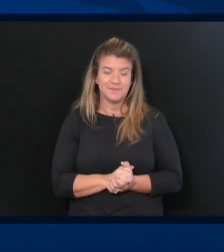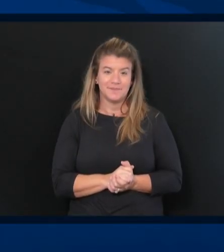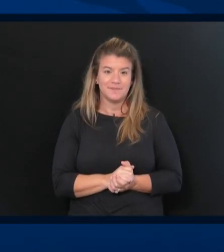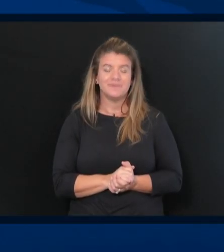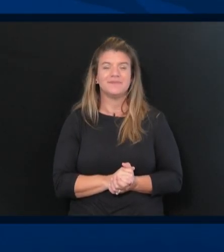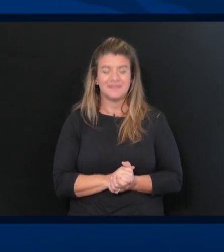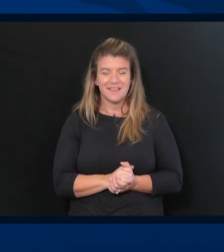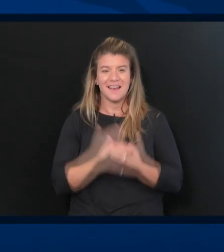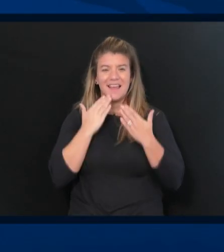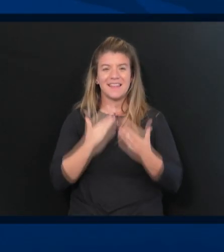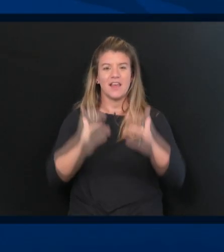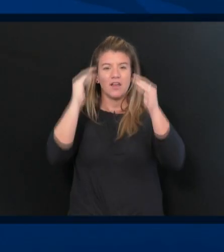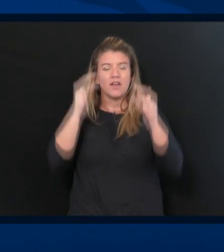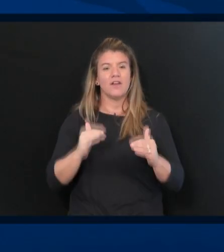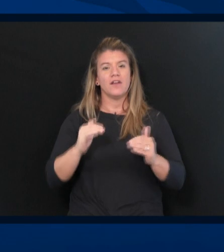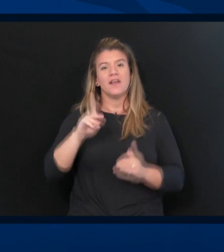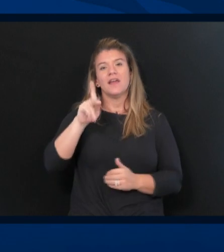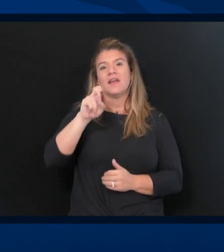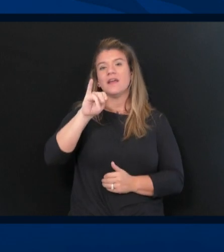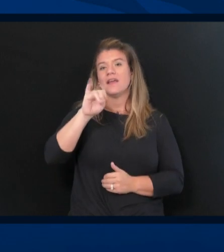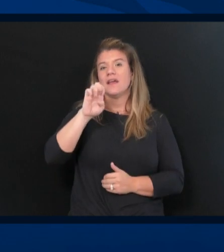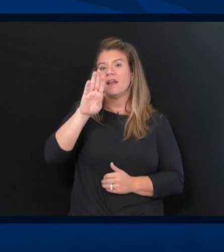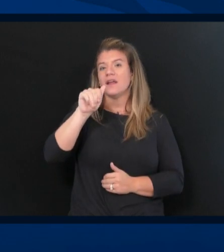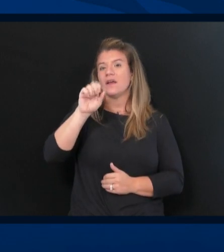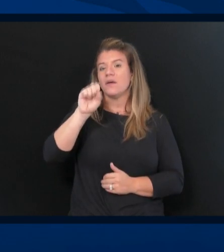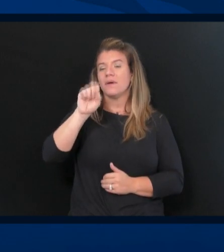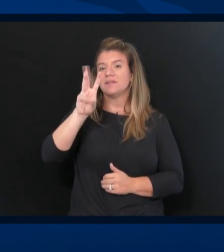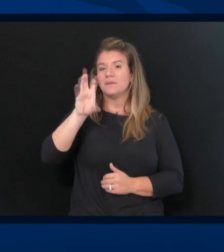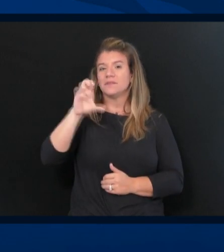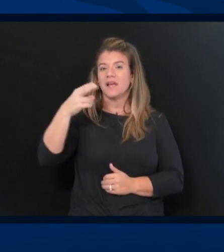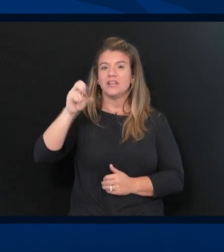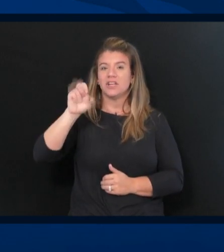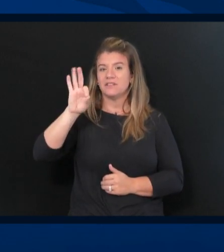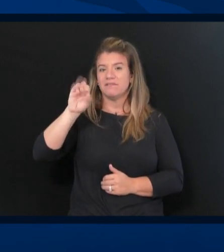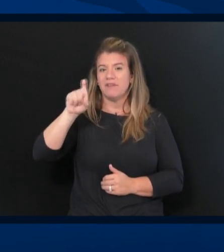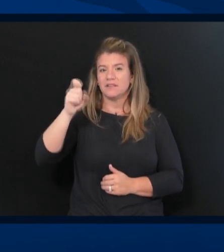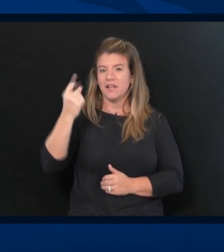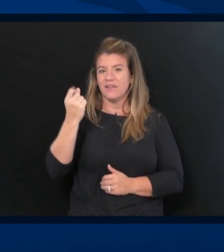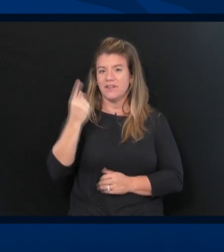All right, thank you, Charles. Next to Kenny Bass with WCHS and Fox 11.